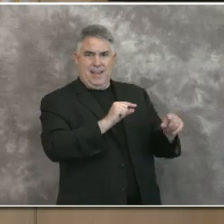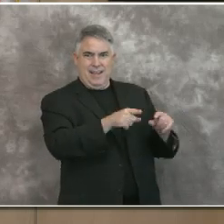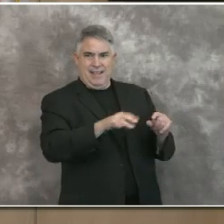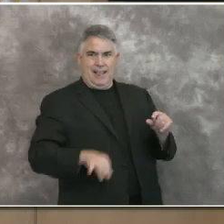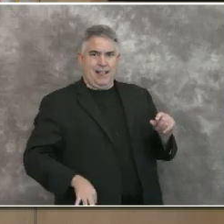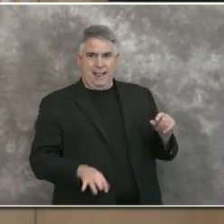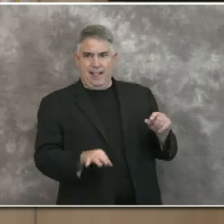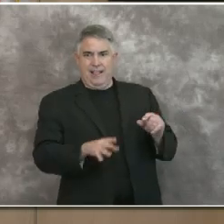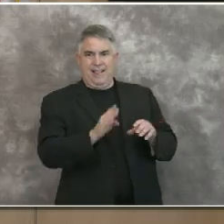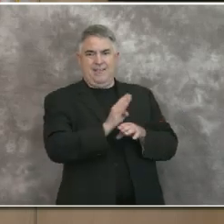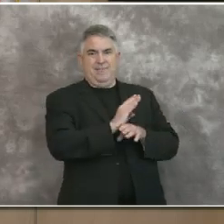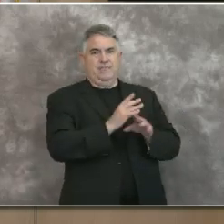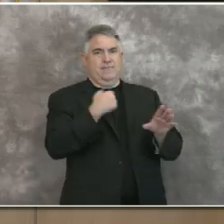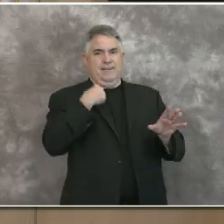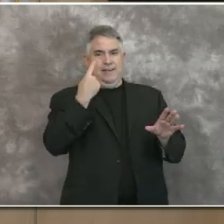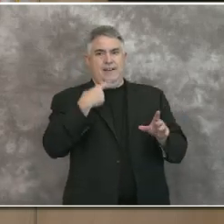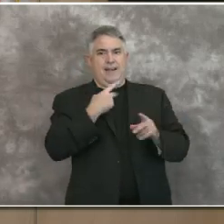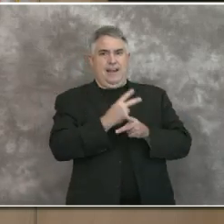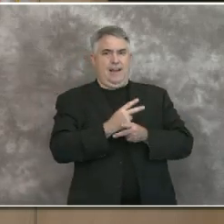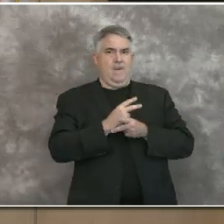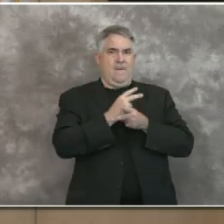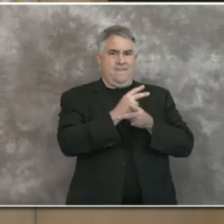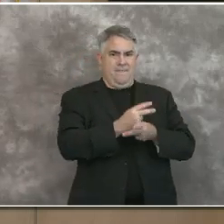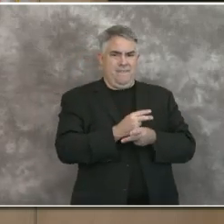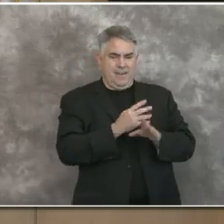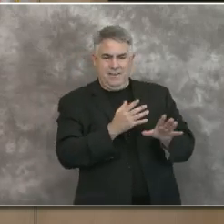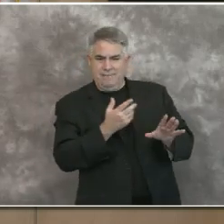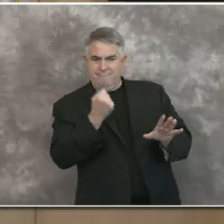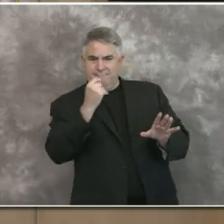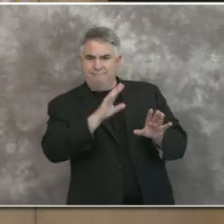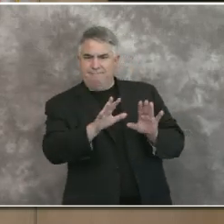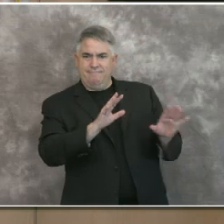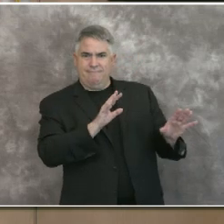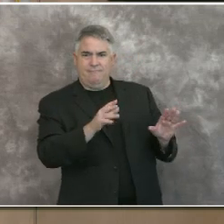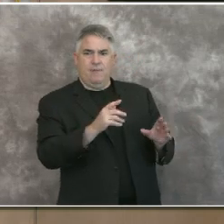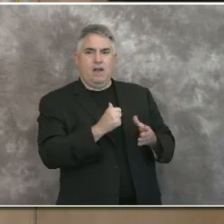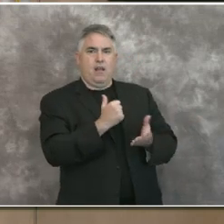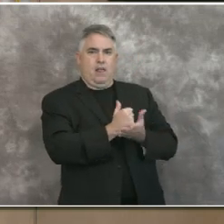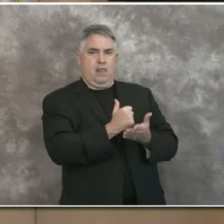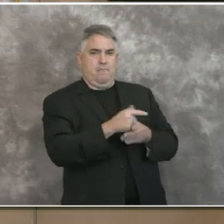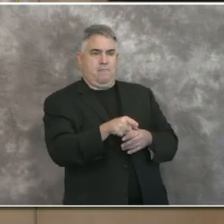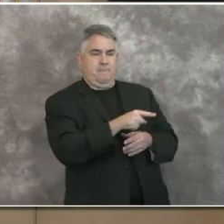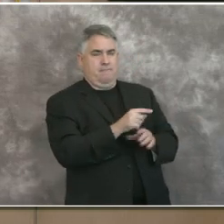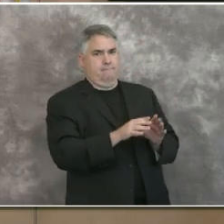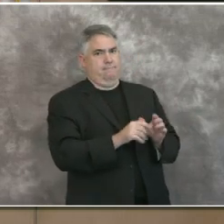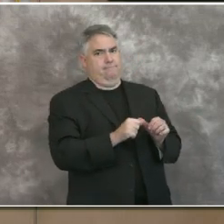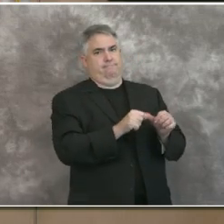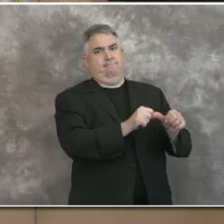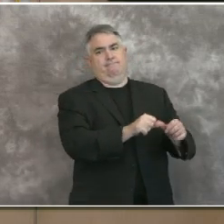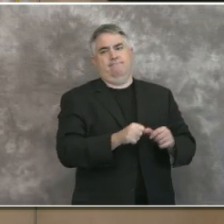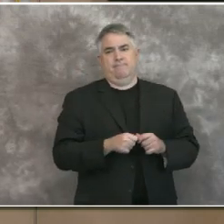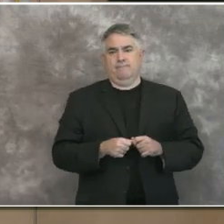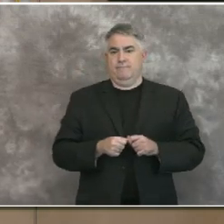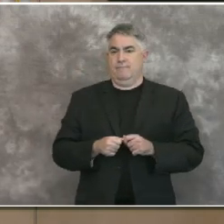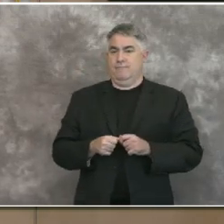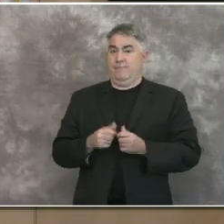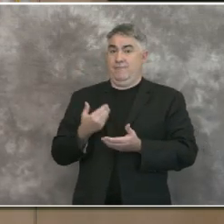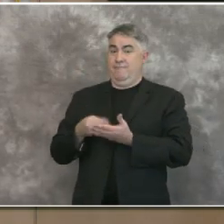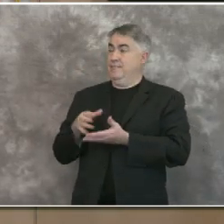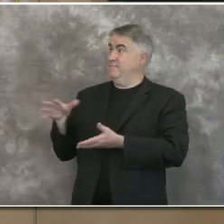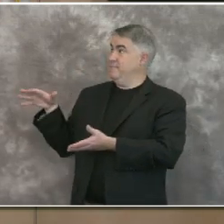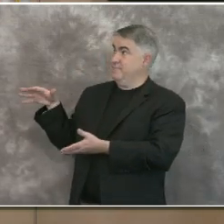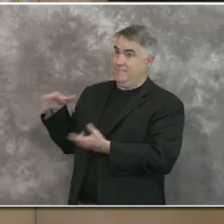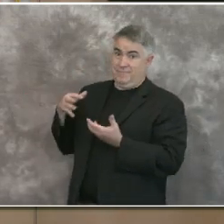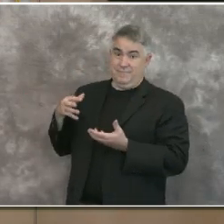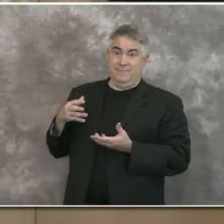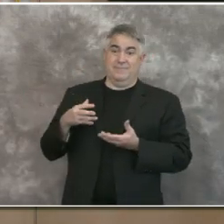we have to be particularly mindful of doing everything that we can to help. And so as additional funding becomes available, as we progress